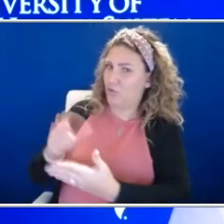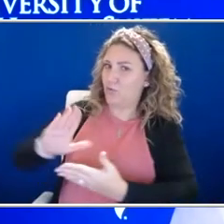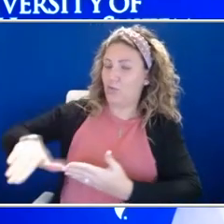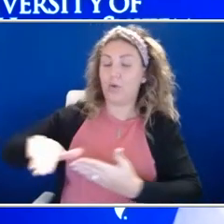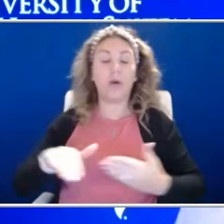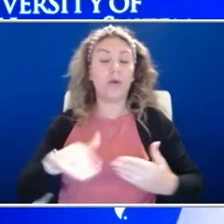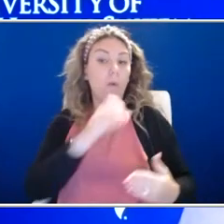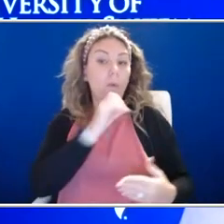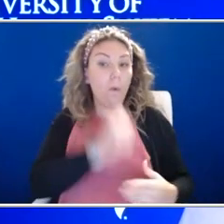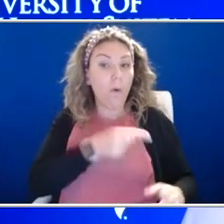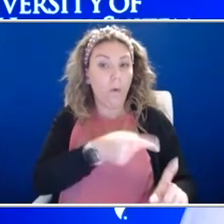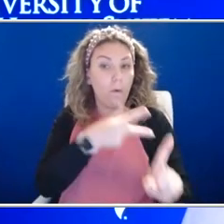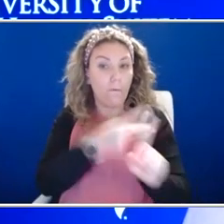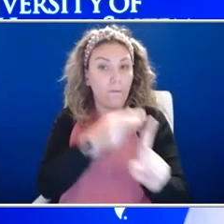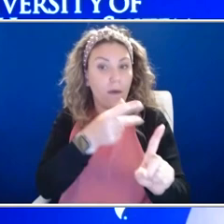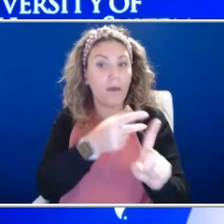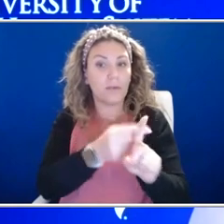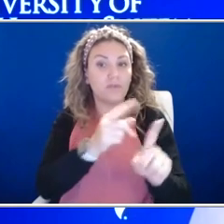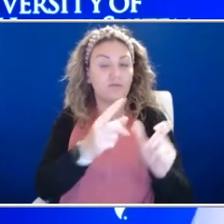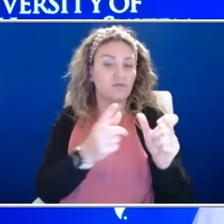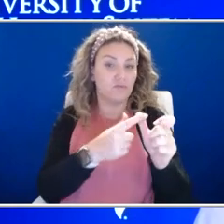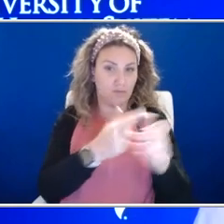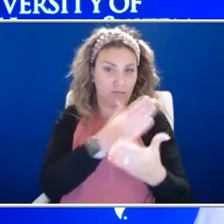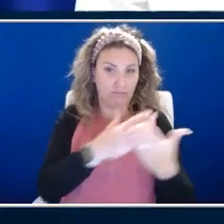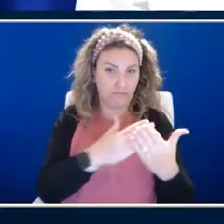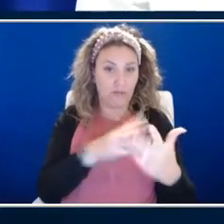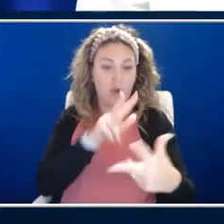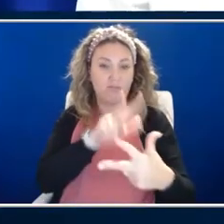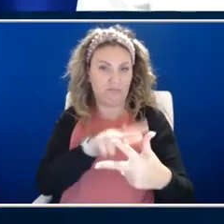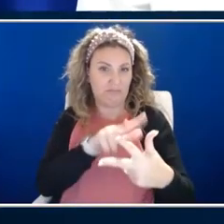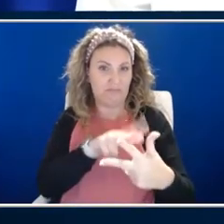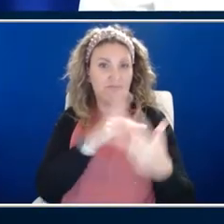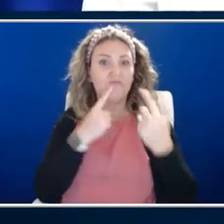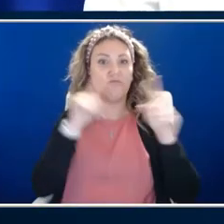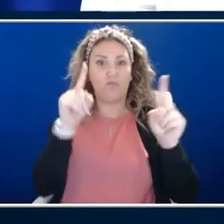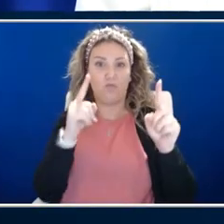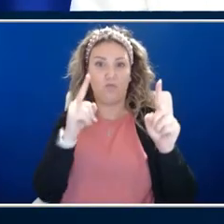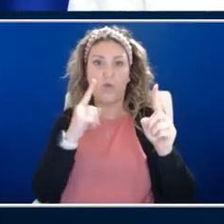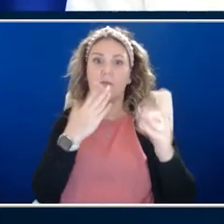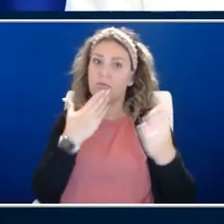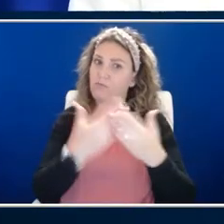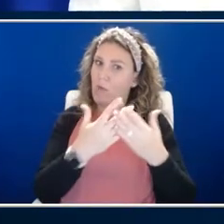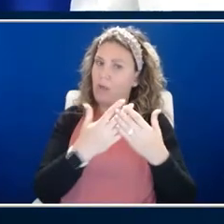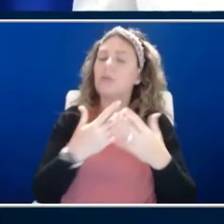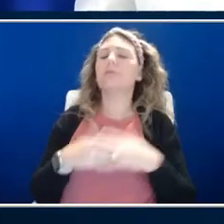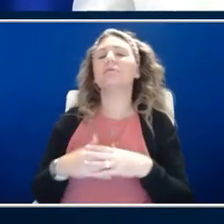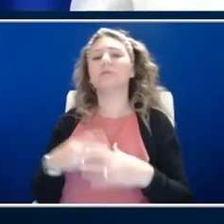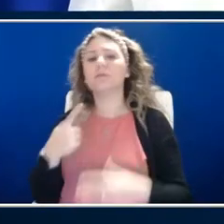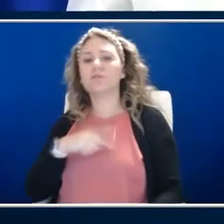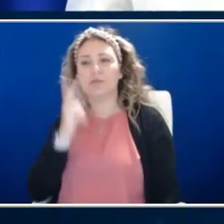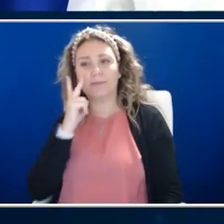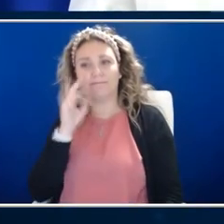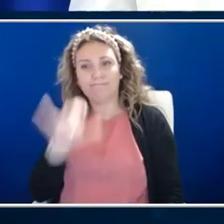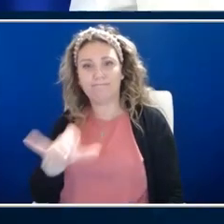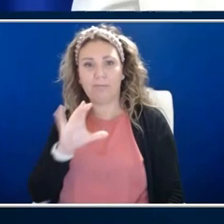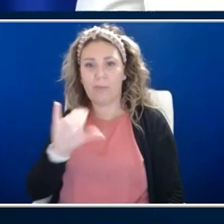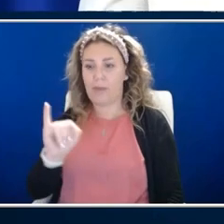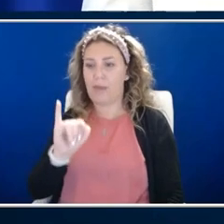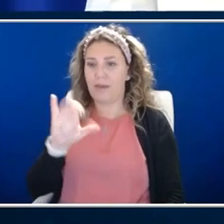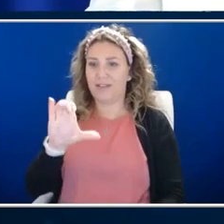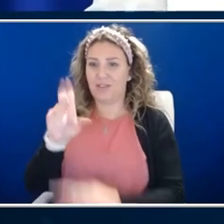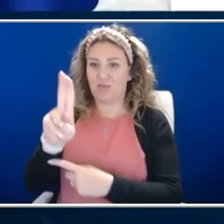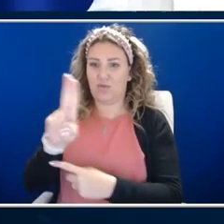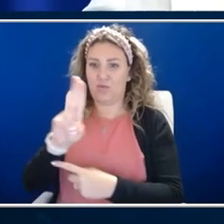vaccines, first generation, continue to work very well. They do continue to work well. We see that, as you pointed out, in our ICU all the time. Mm-hmm. If you're